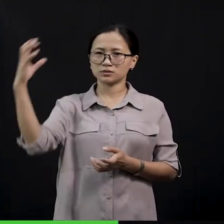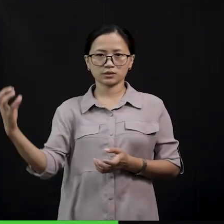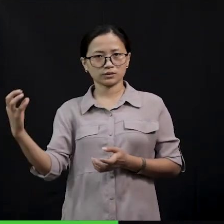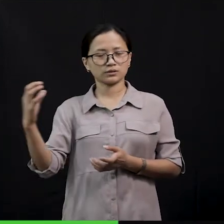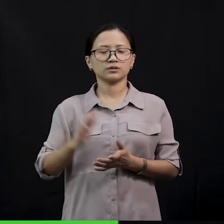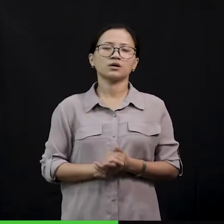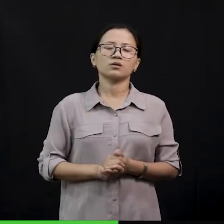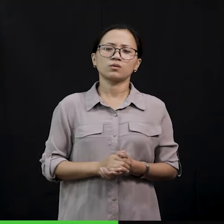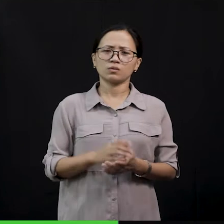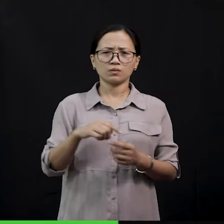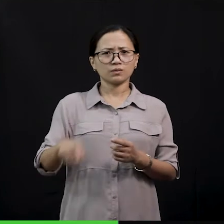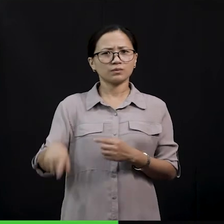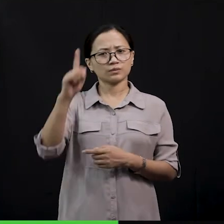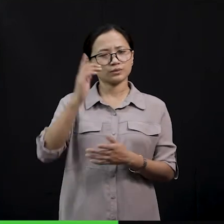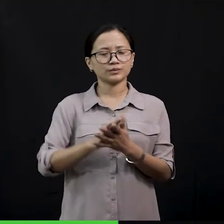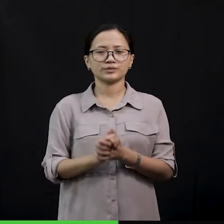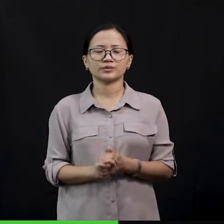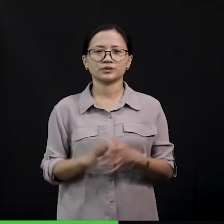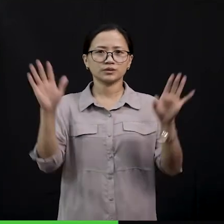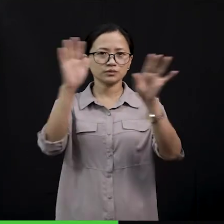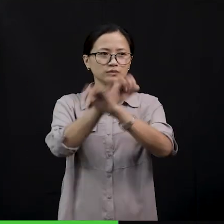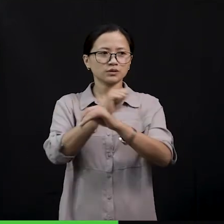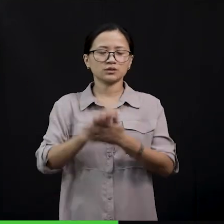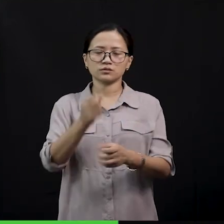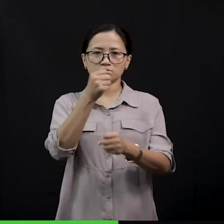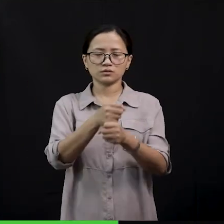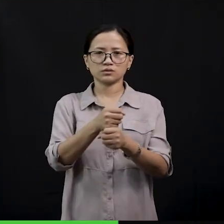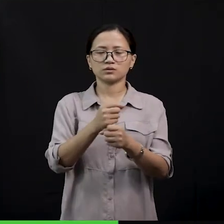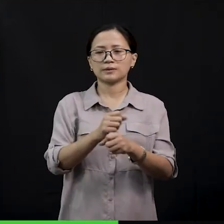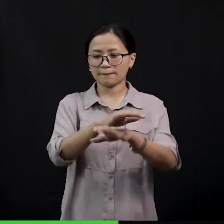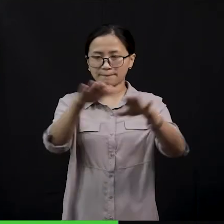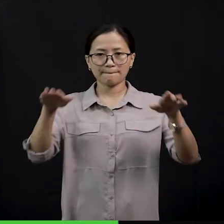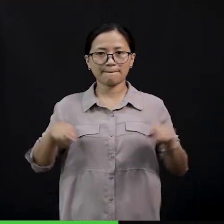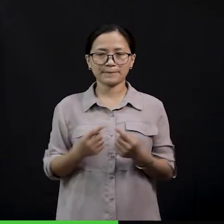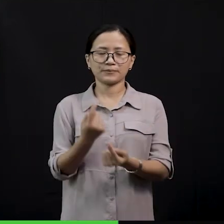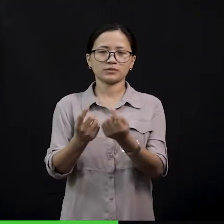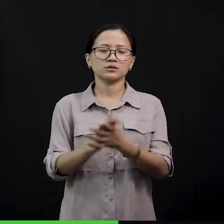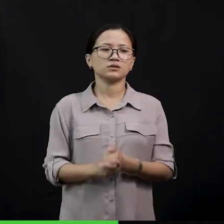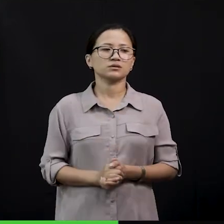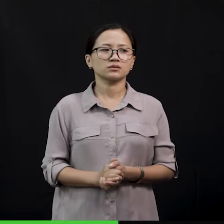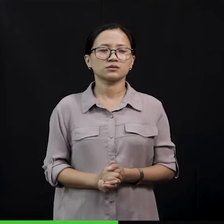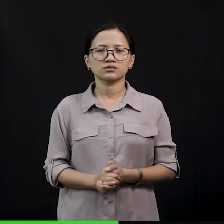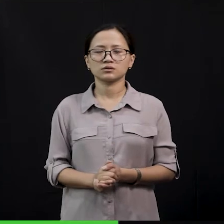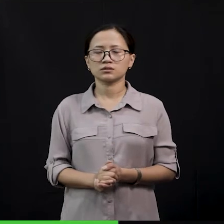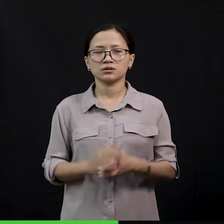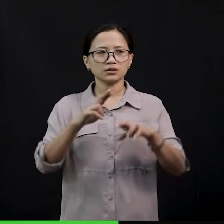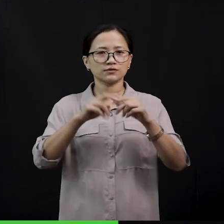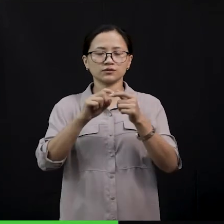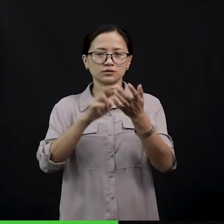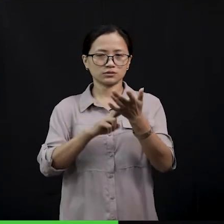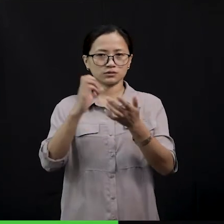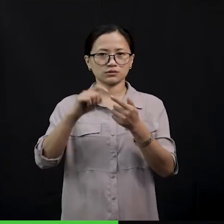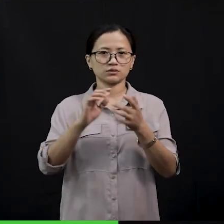almost about to get dark. The garden hedge was all aflower. I'm sure you remember that hedge here means fences,